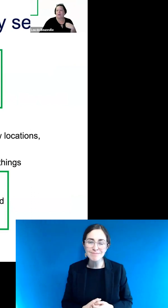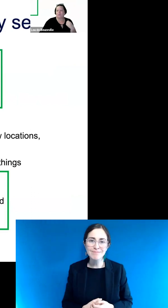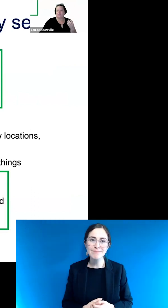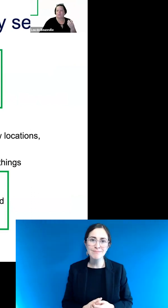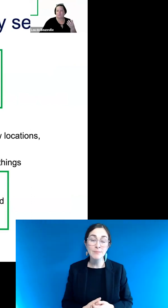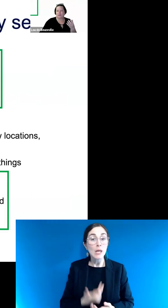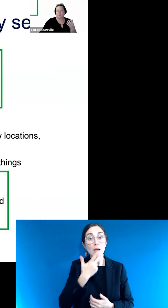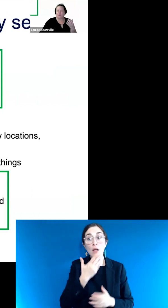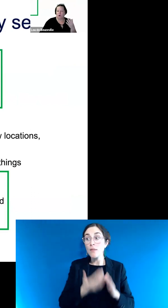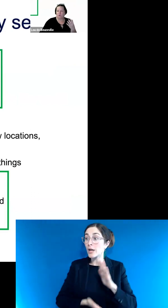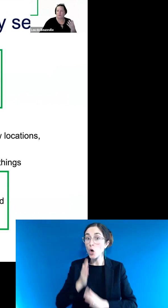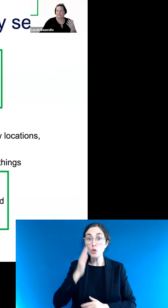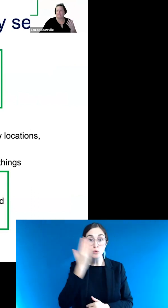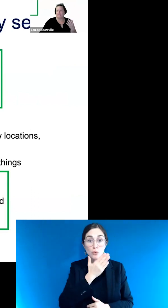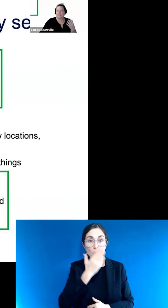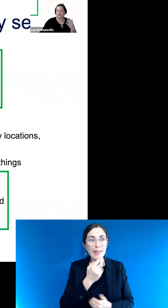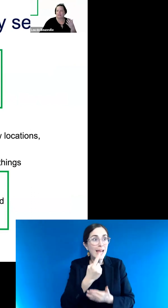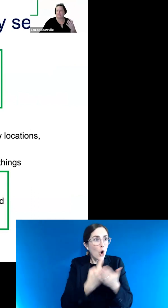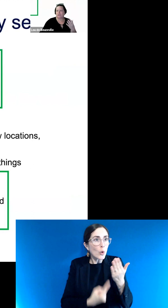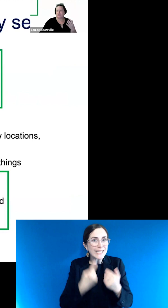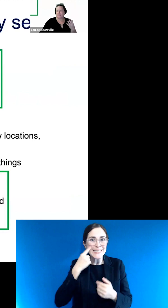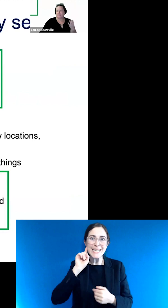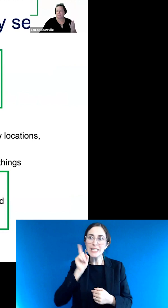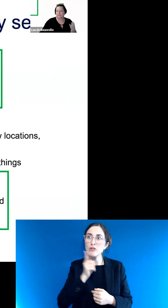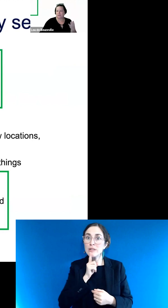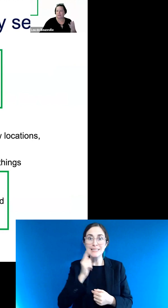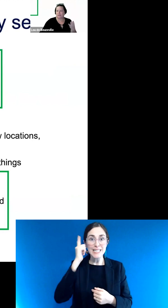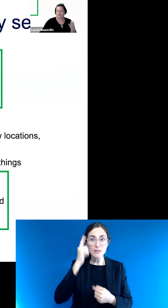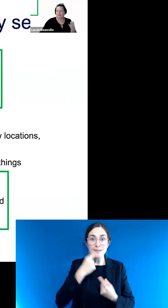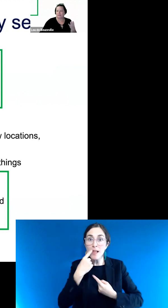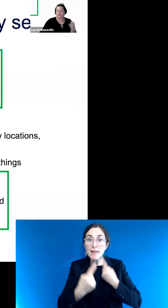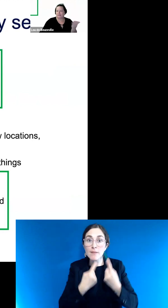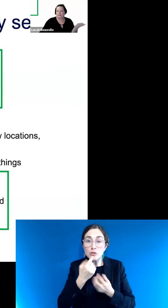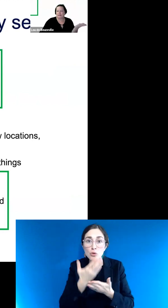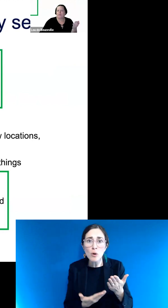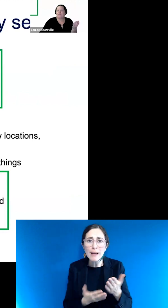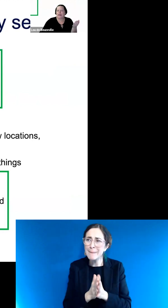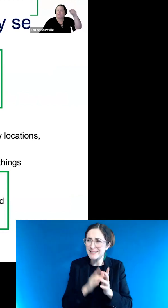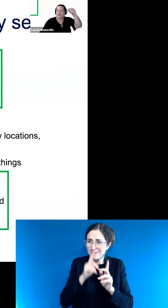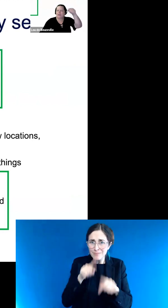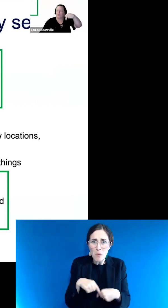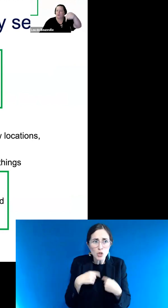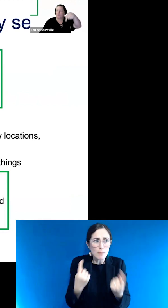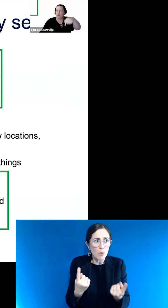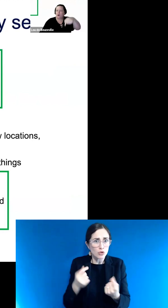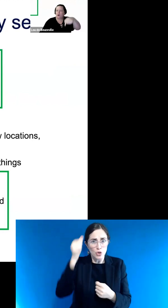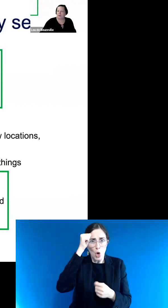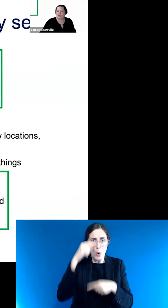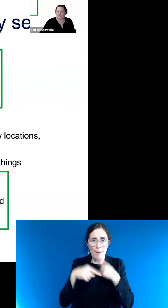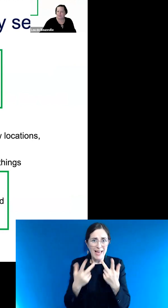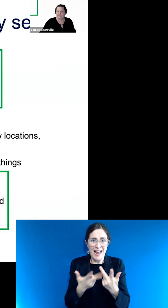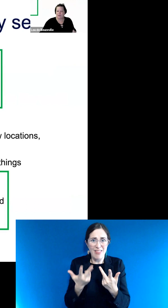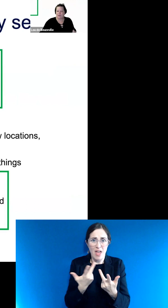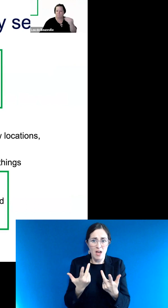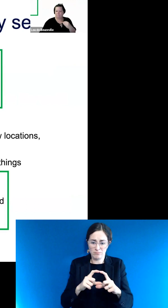If they go to a school and they're only seeing hearing teachers telling a story, how are they ever going to know about